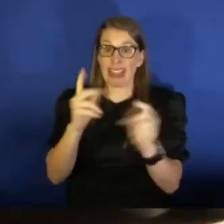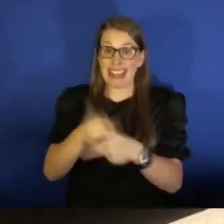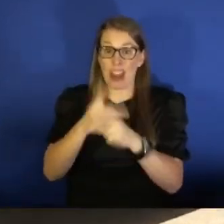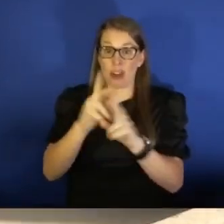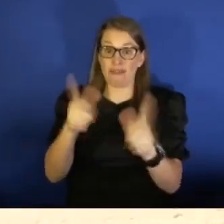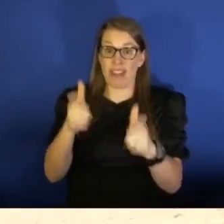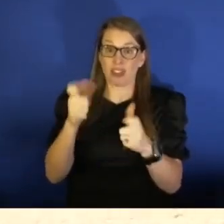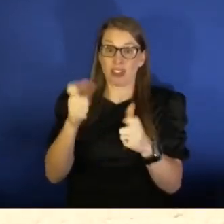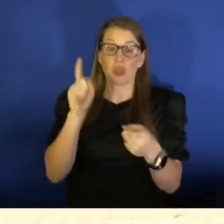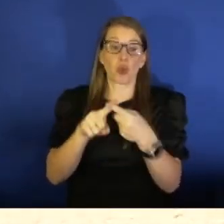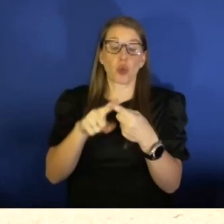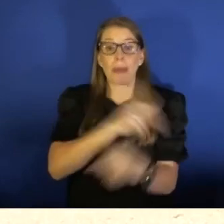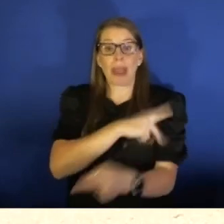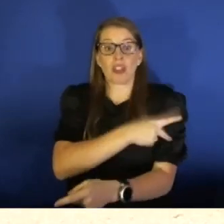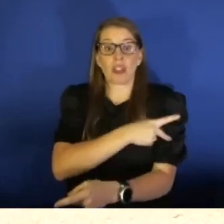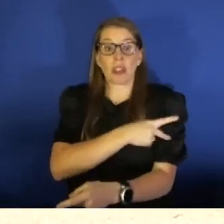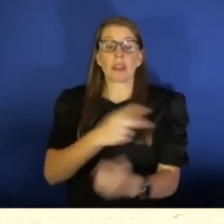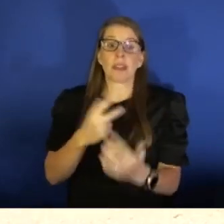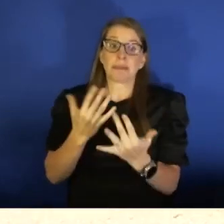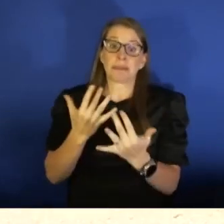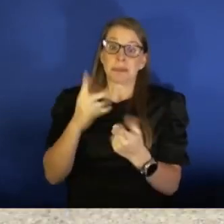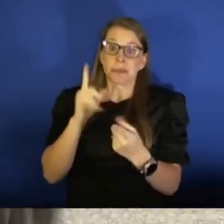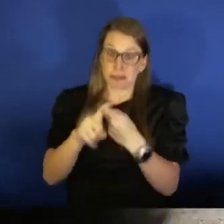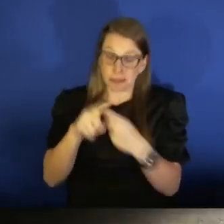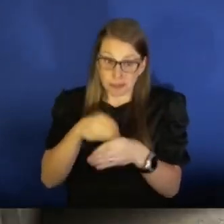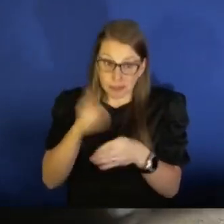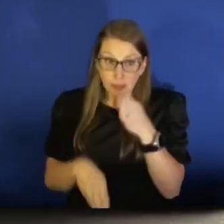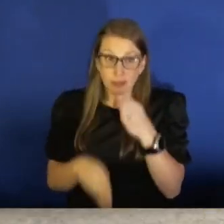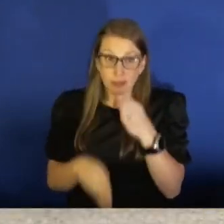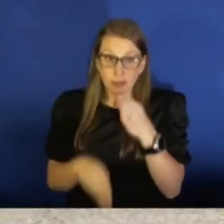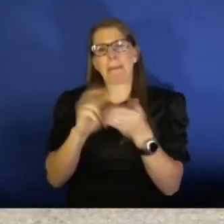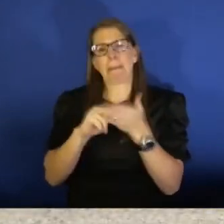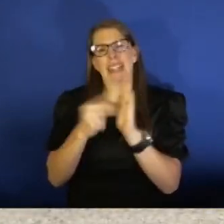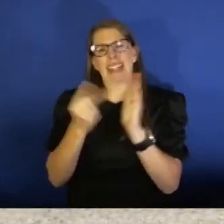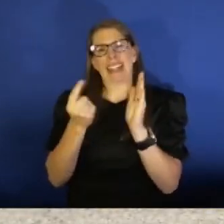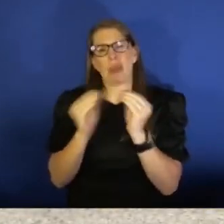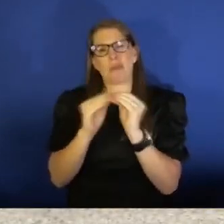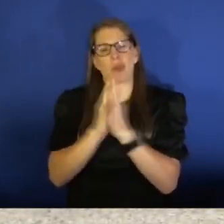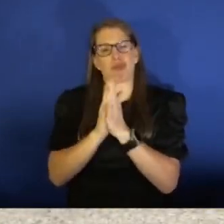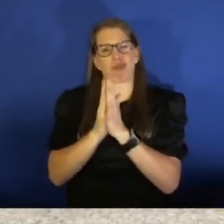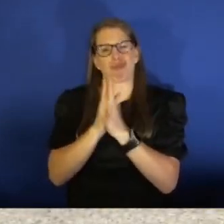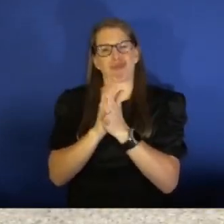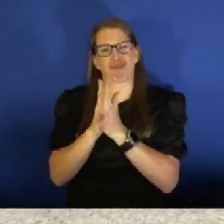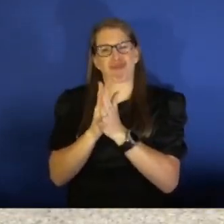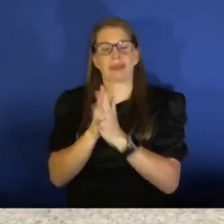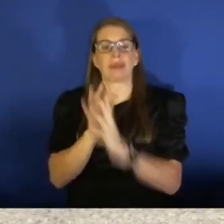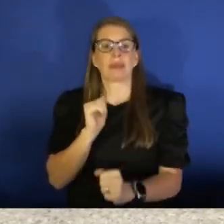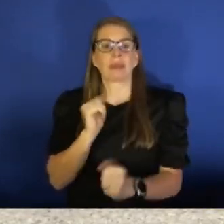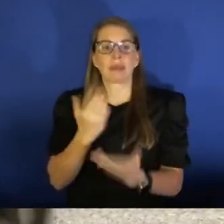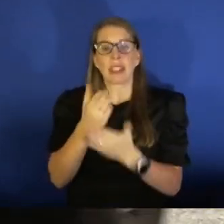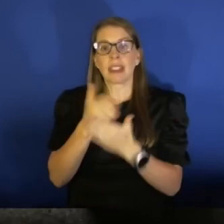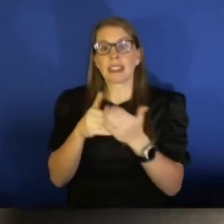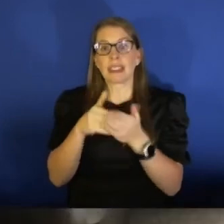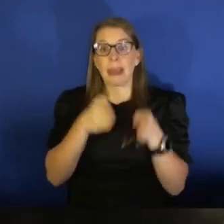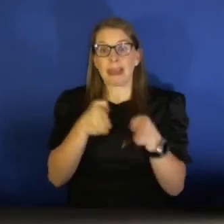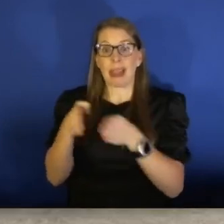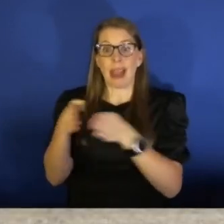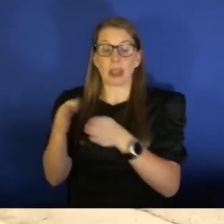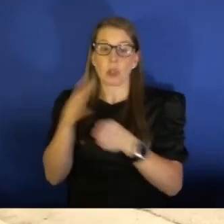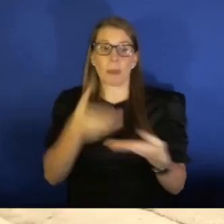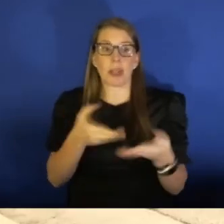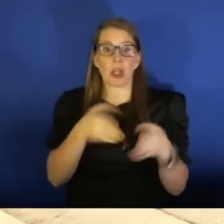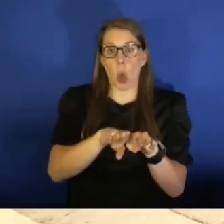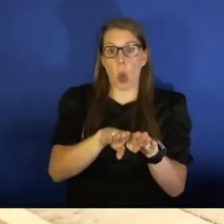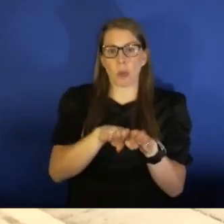run, until this is completed, it's also going to mean a little more congestion in this area. Some of the lanes of traffic will be closed from time to